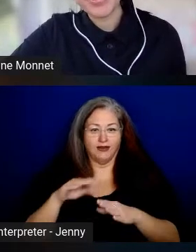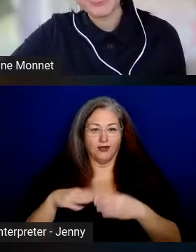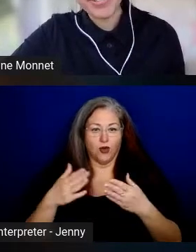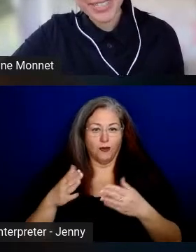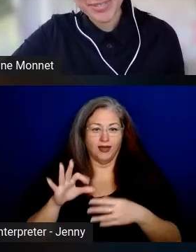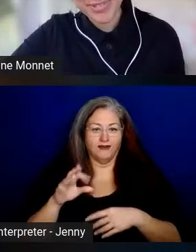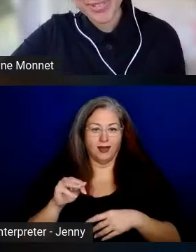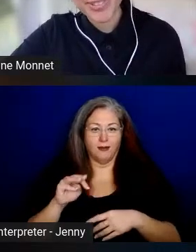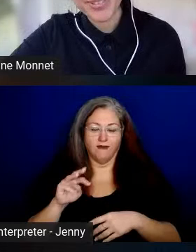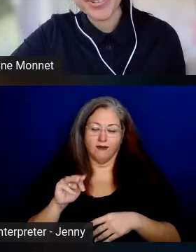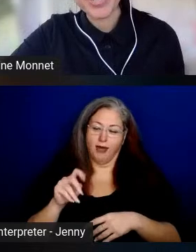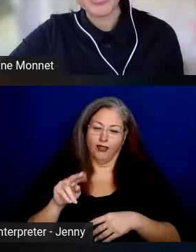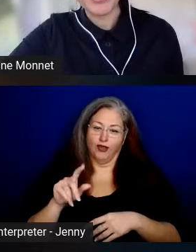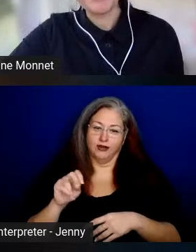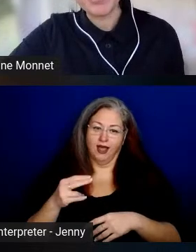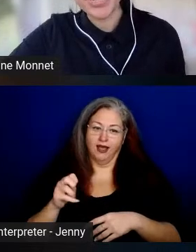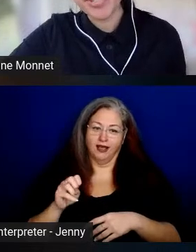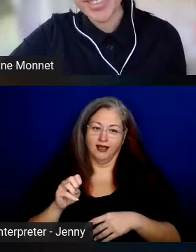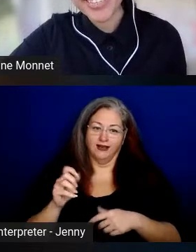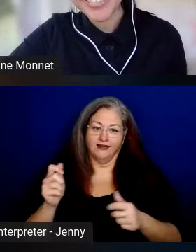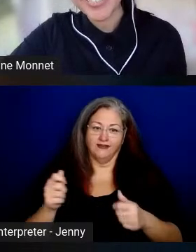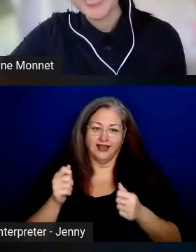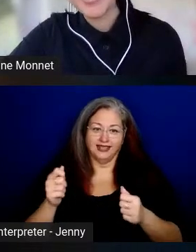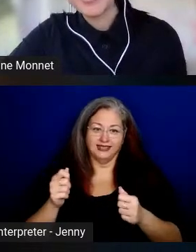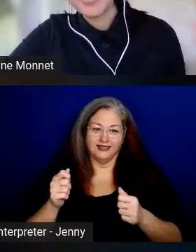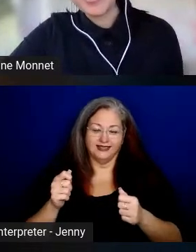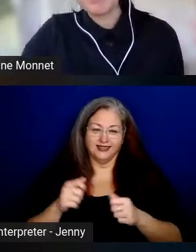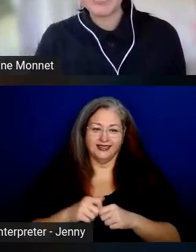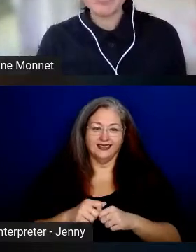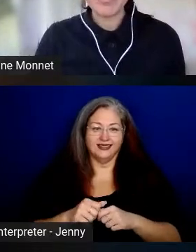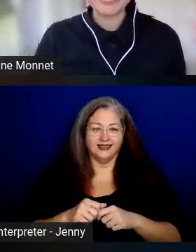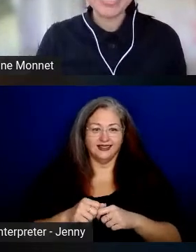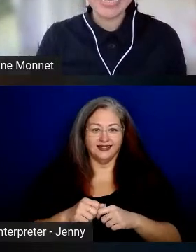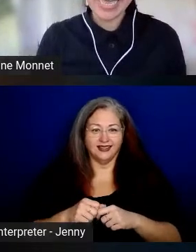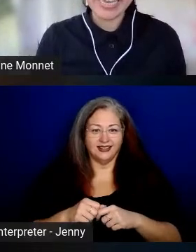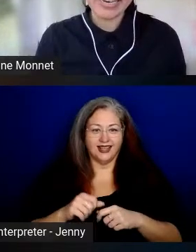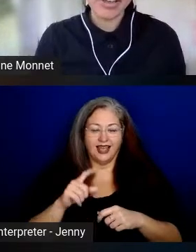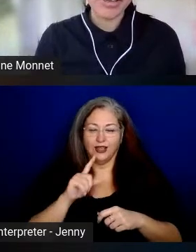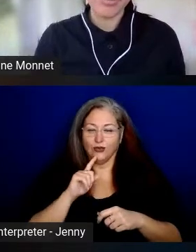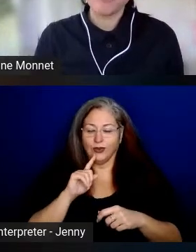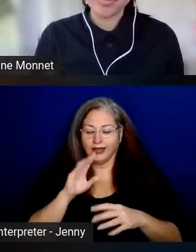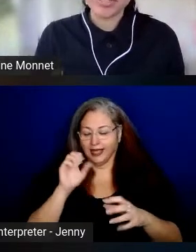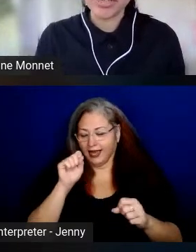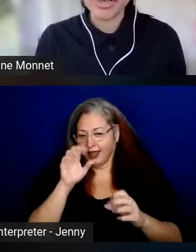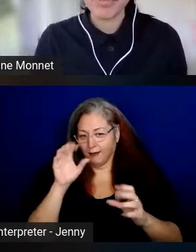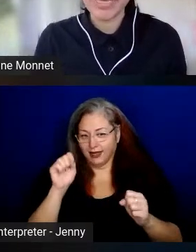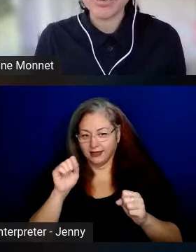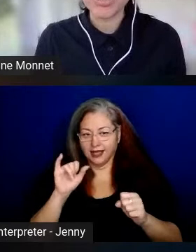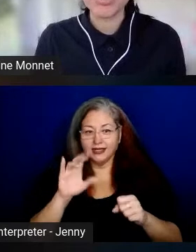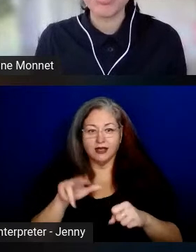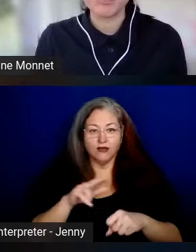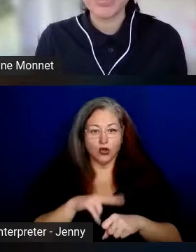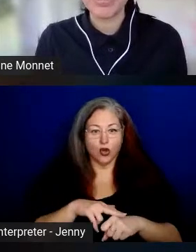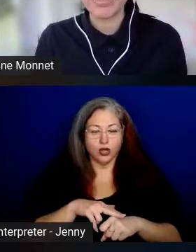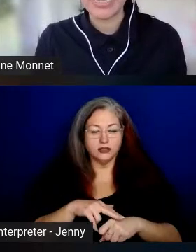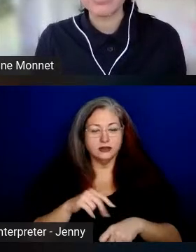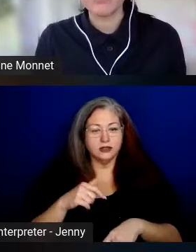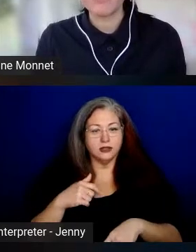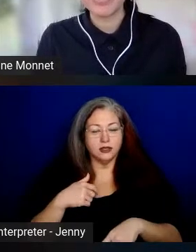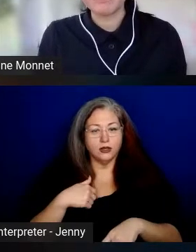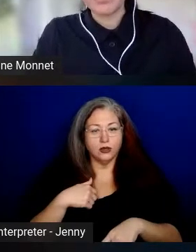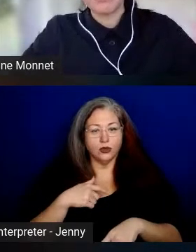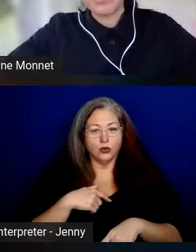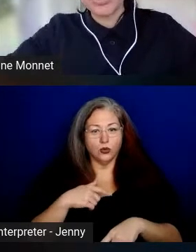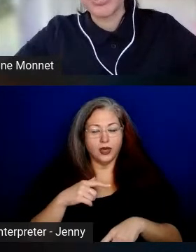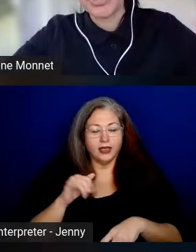Tongue Festival, so Kichimekwech for this. Really amazing. And of course, we also had